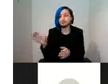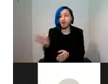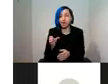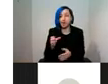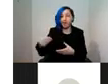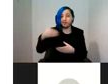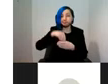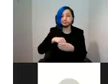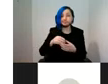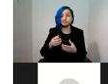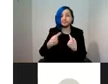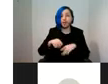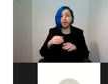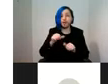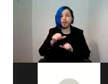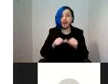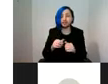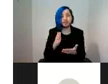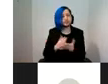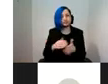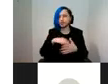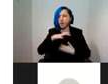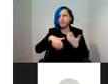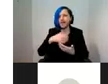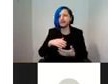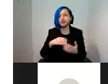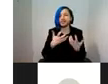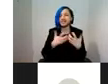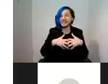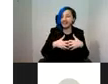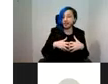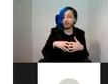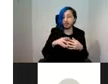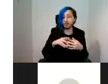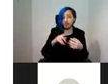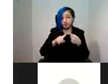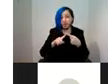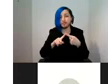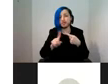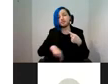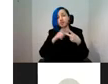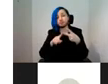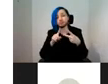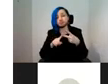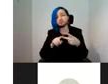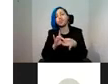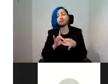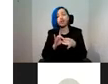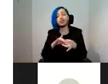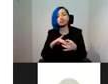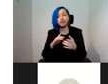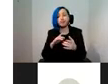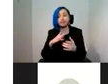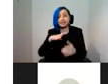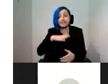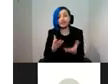Not just because of the technical difficulties of acquiring it, but actually the relationship that we would have to build with Amazon to be able to do that.